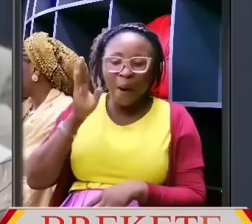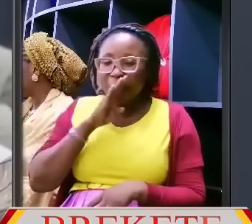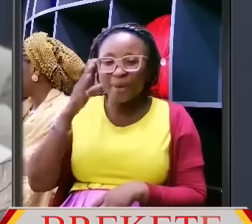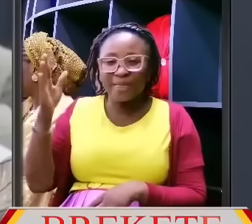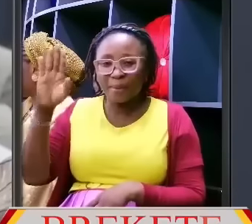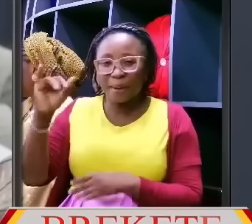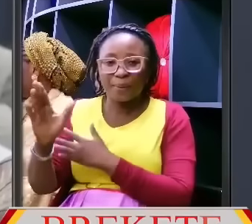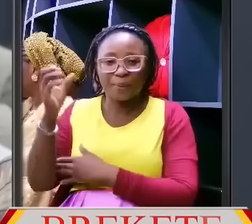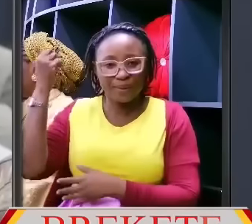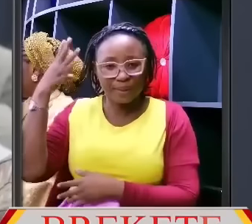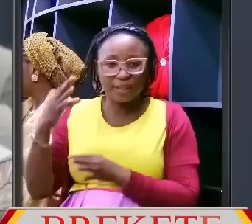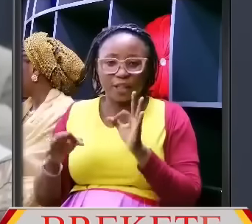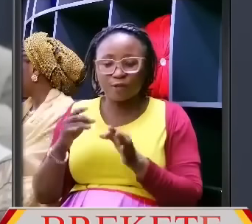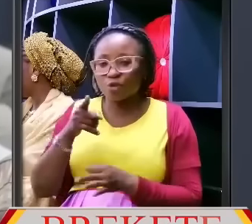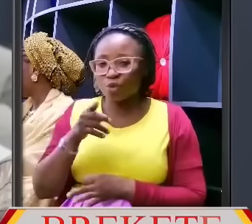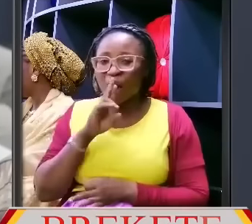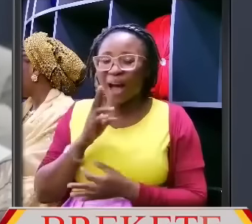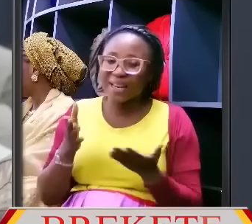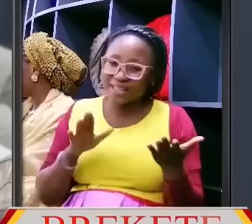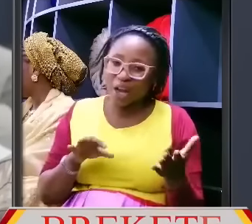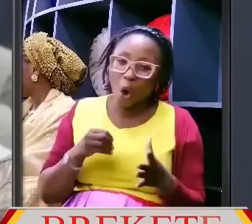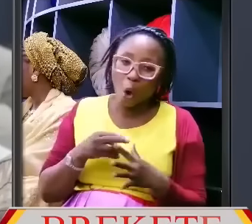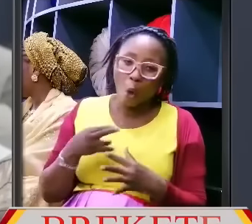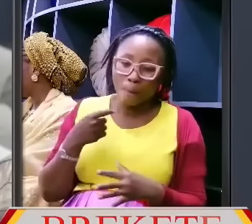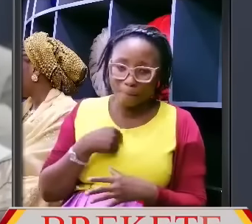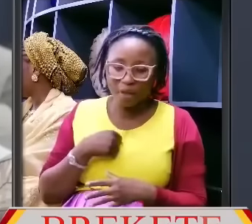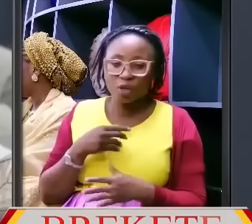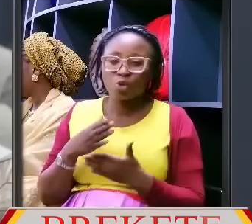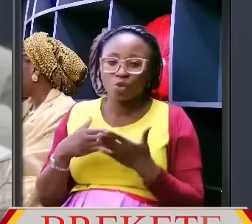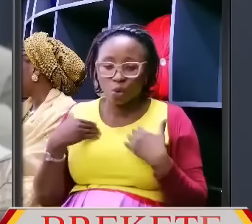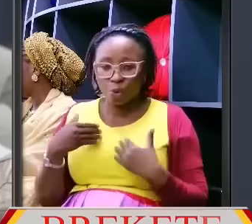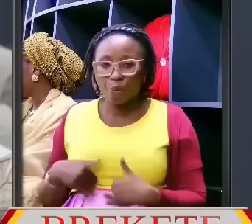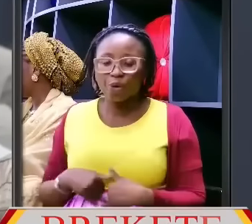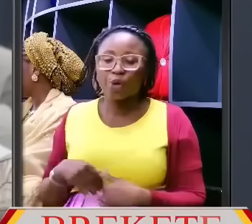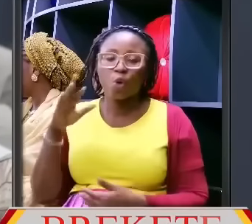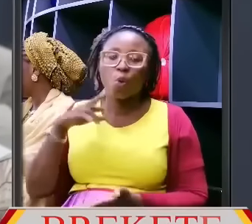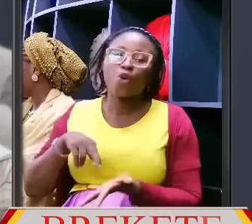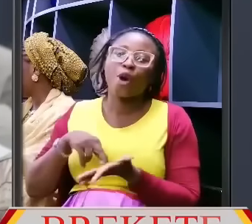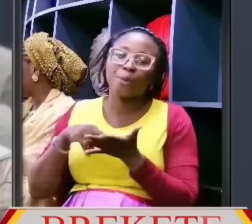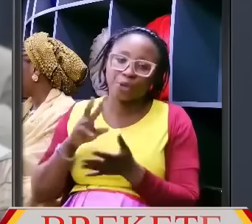grace of God. If we don't die, if me, I don't die, somebody